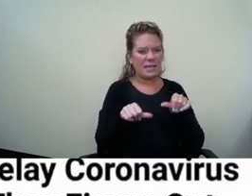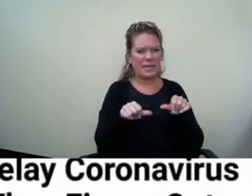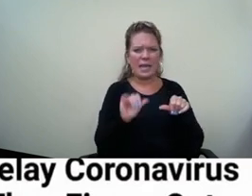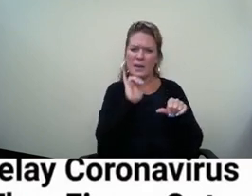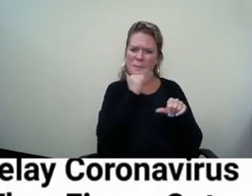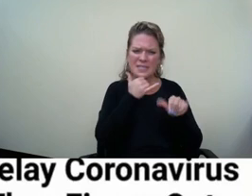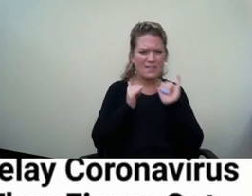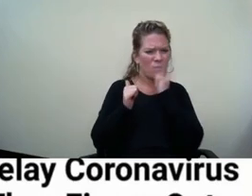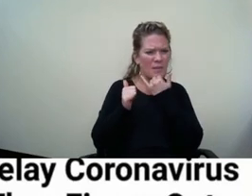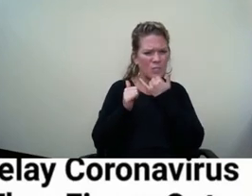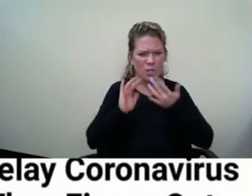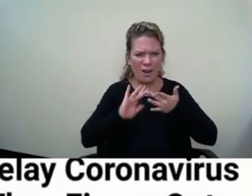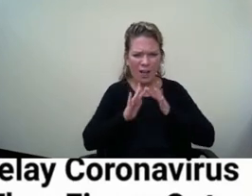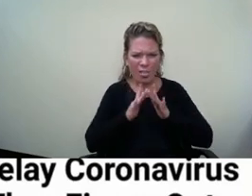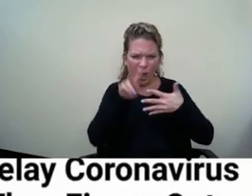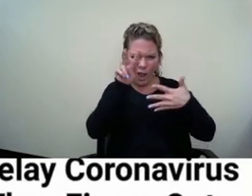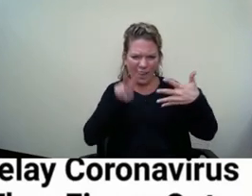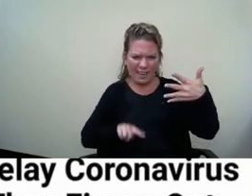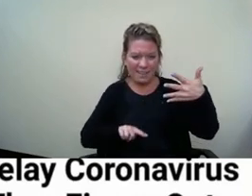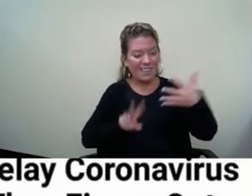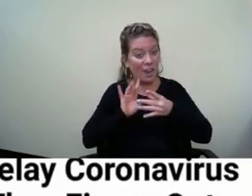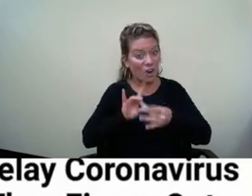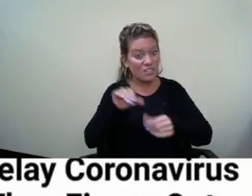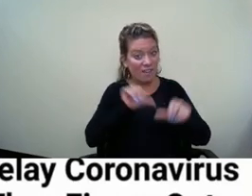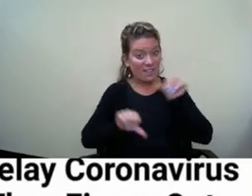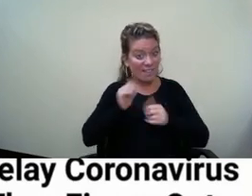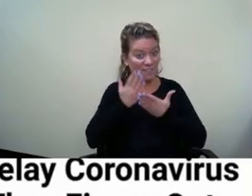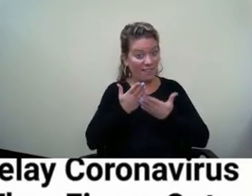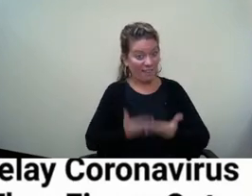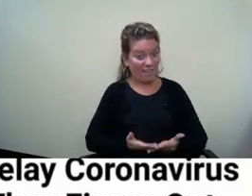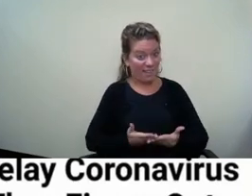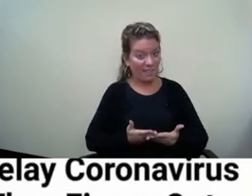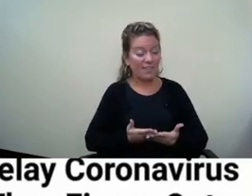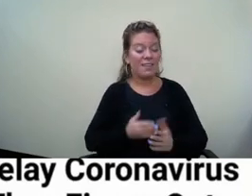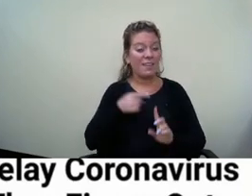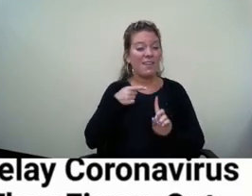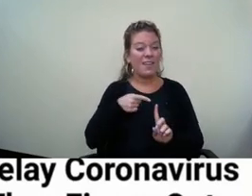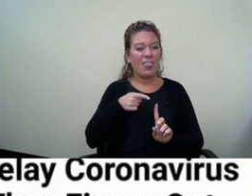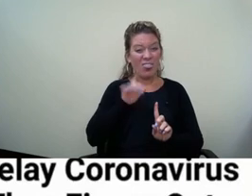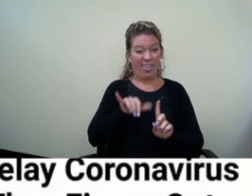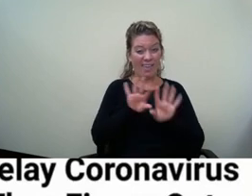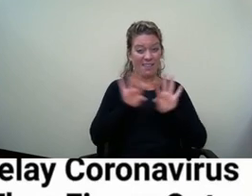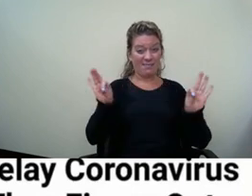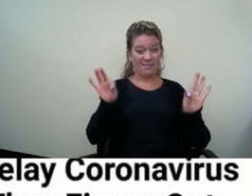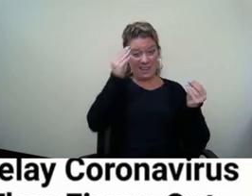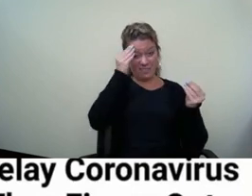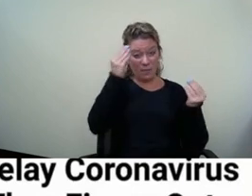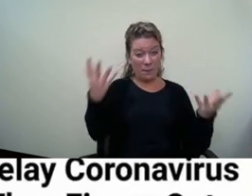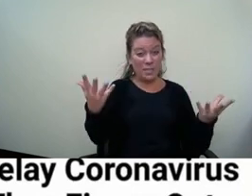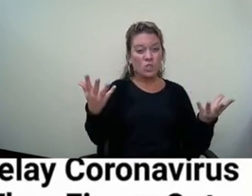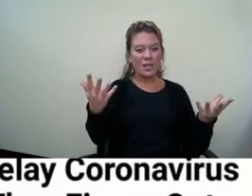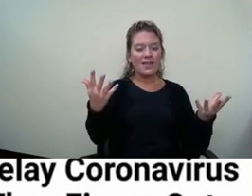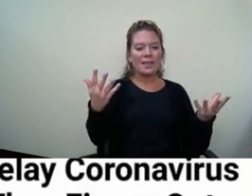are very scientific in nature. And these are the bits of information that are